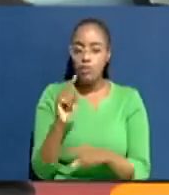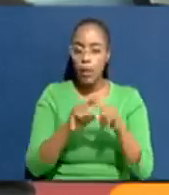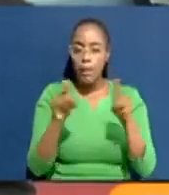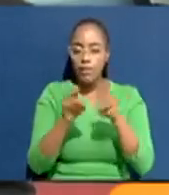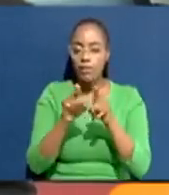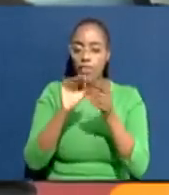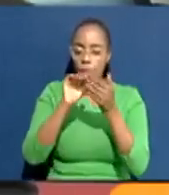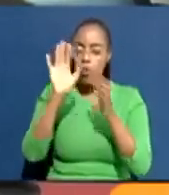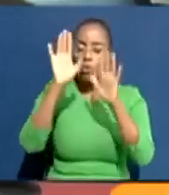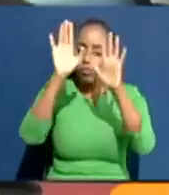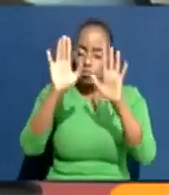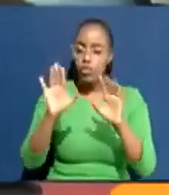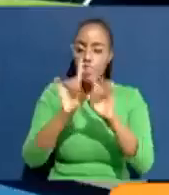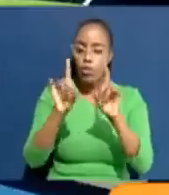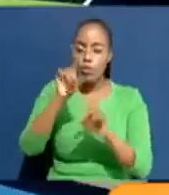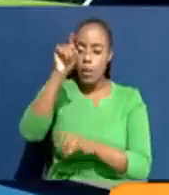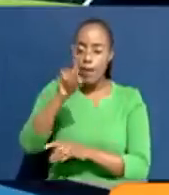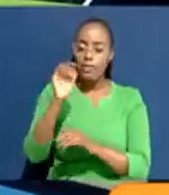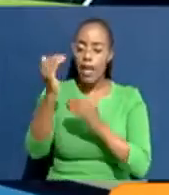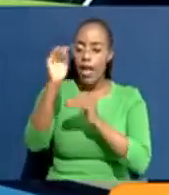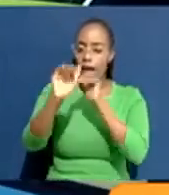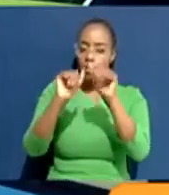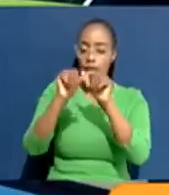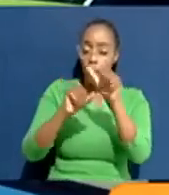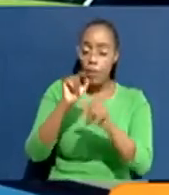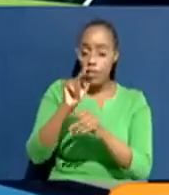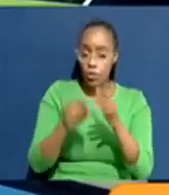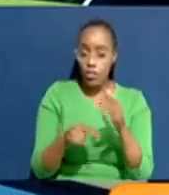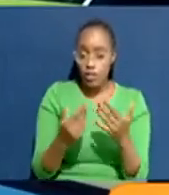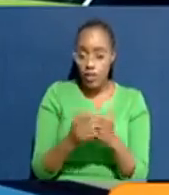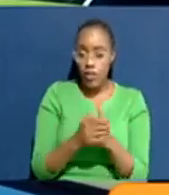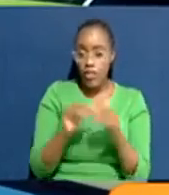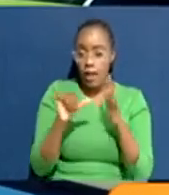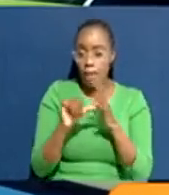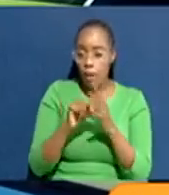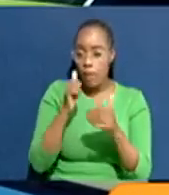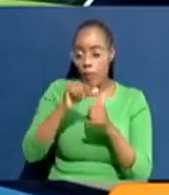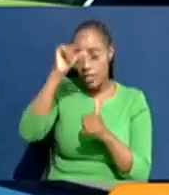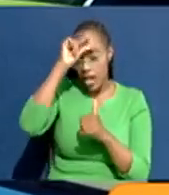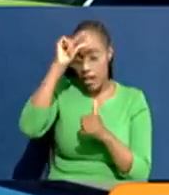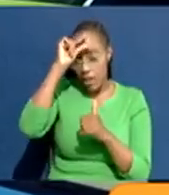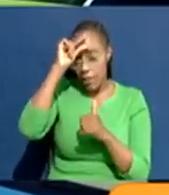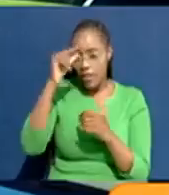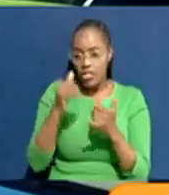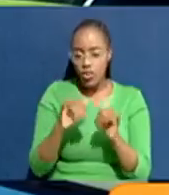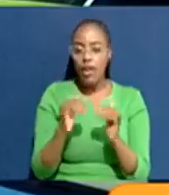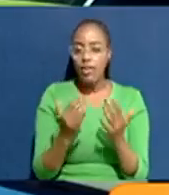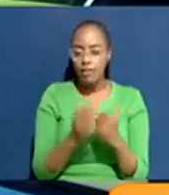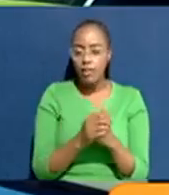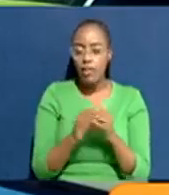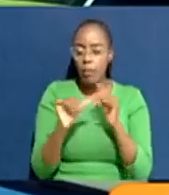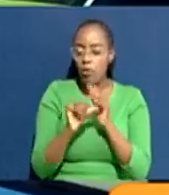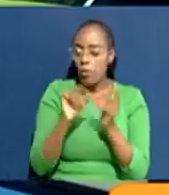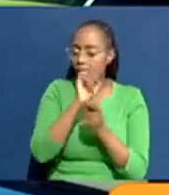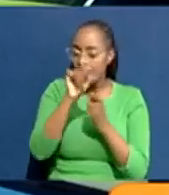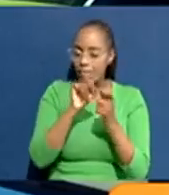But the more fundamental questions, Yvonne, that you must actually ask about this. What is the problem that government is trying to solve? Mm-hmm. What problem